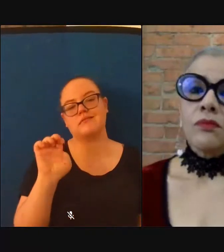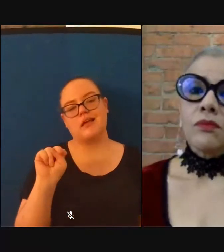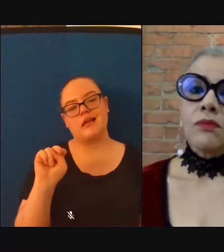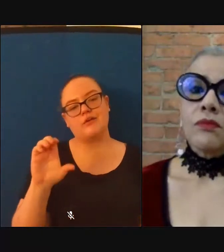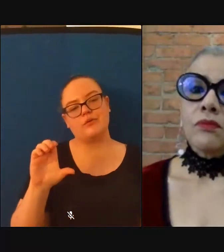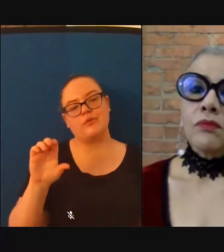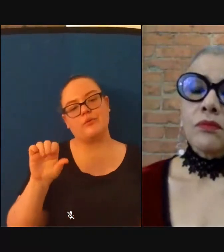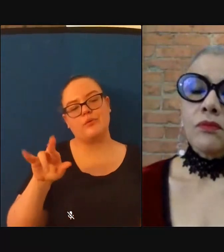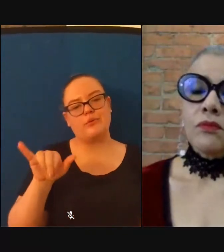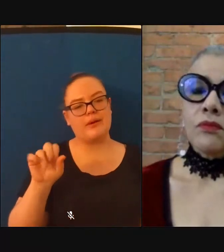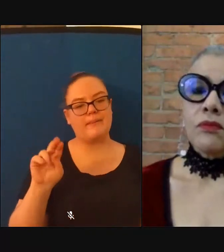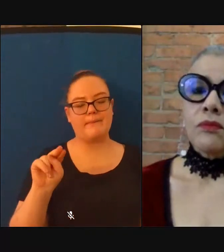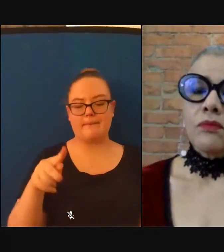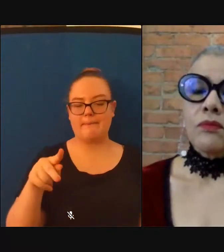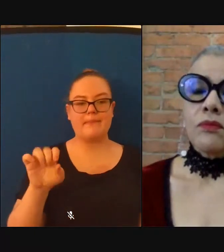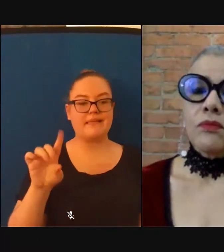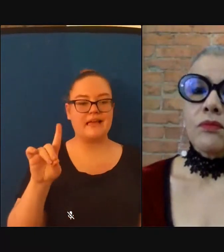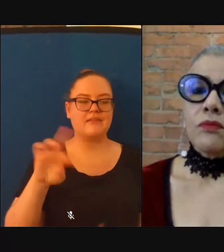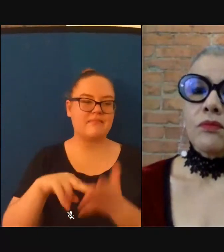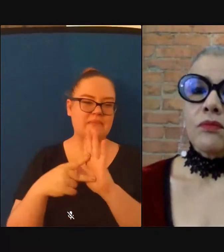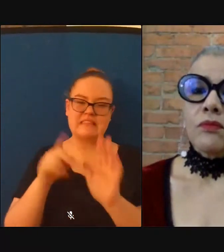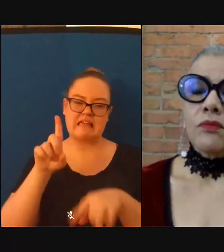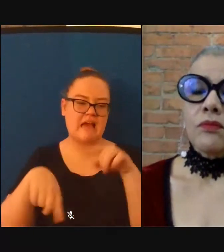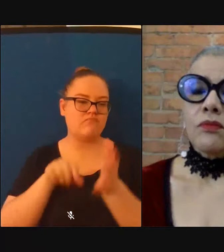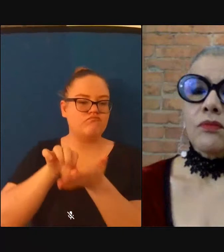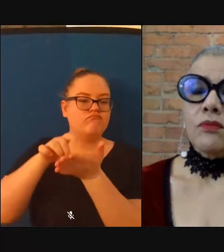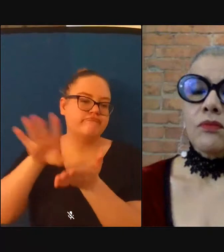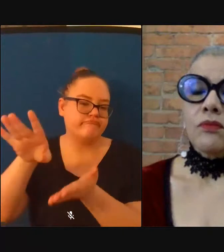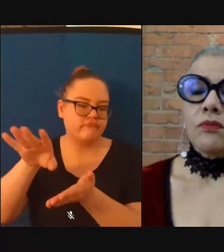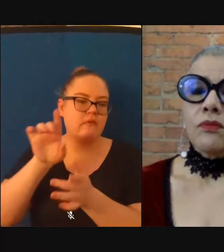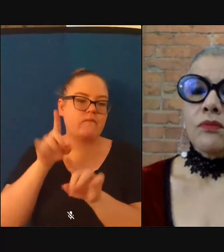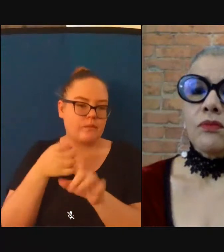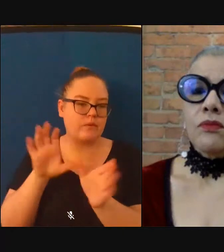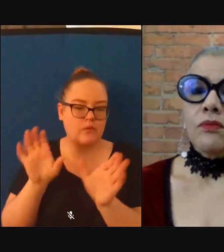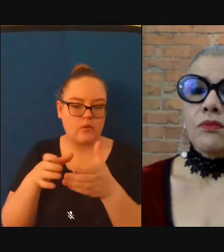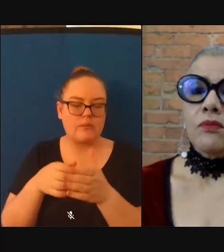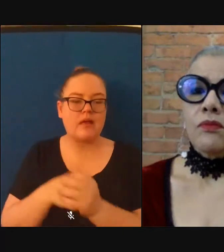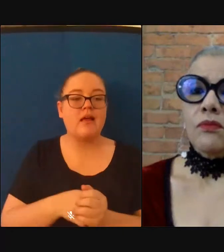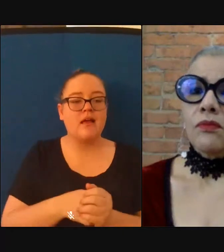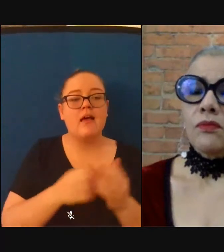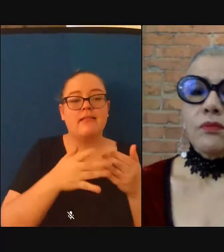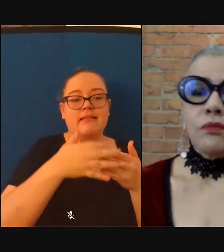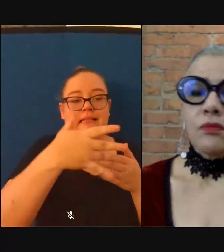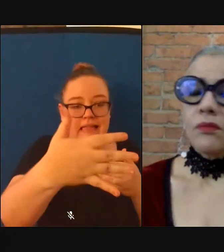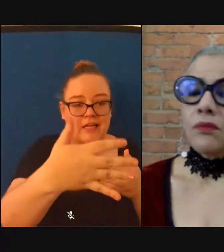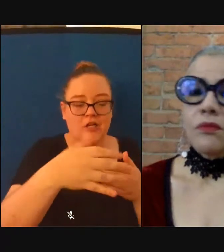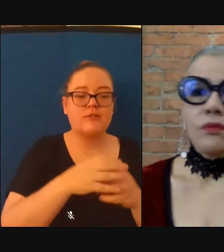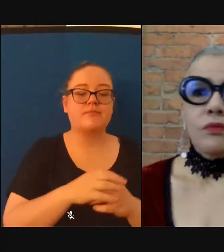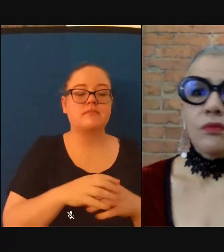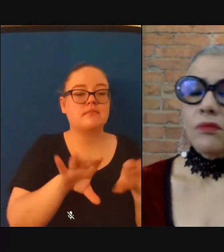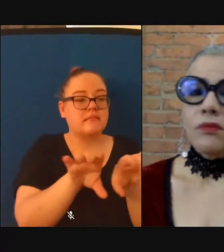And he kept posting, and then he eventually made sausages out of the deer meat and spelled out her